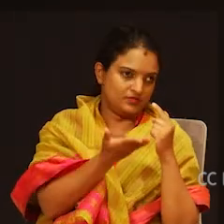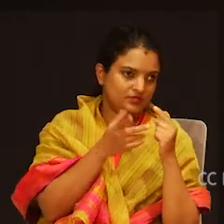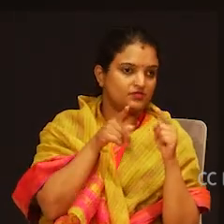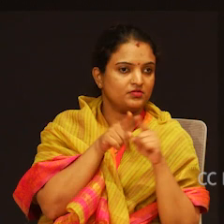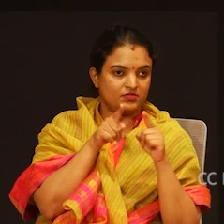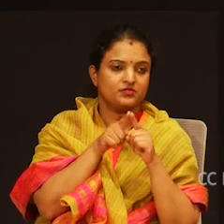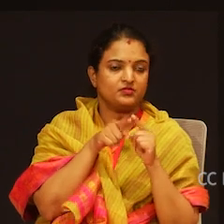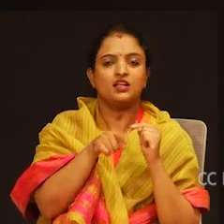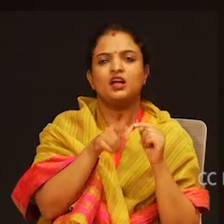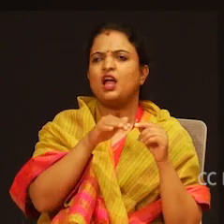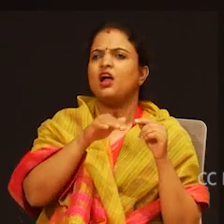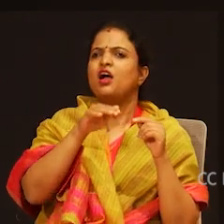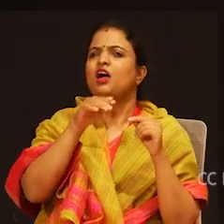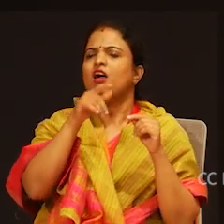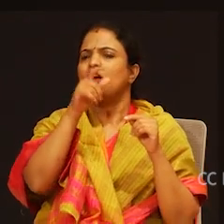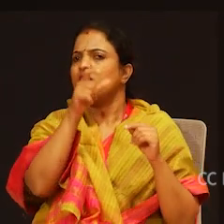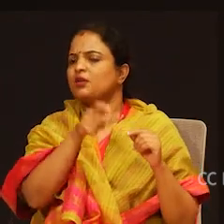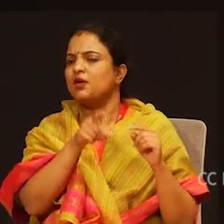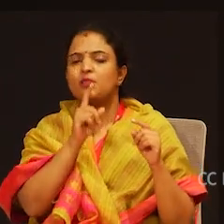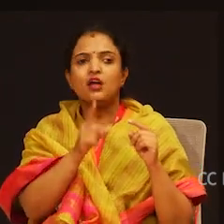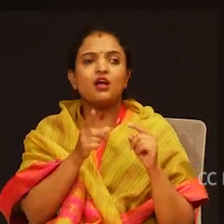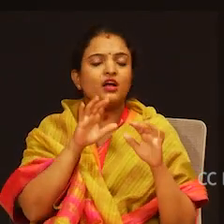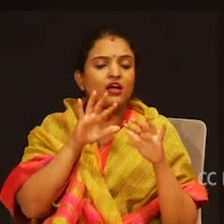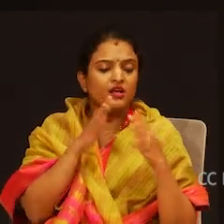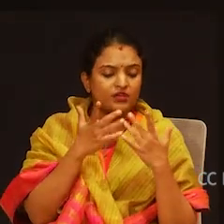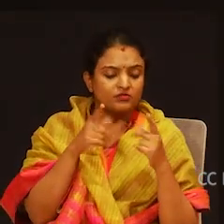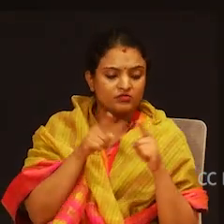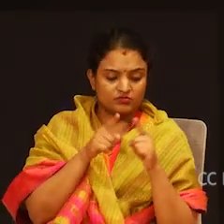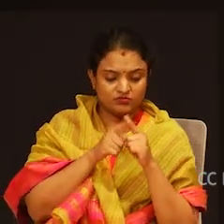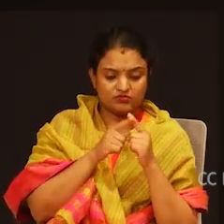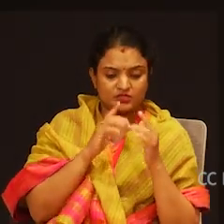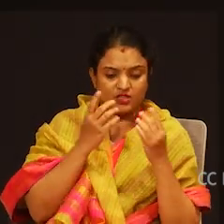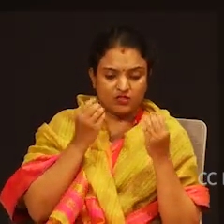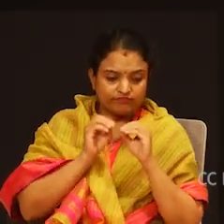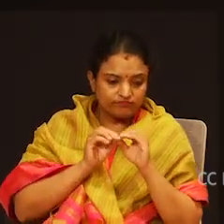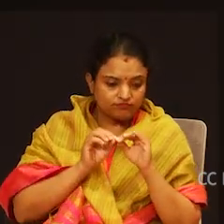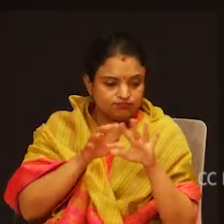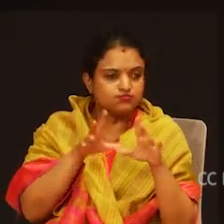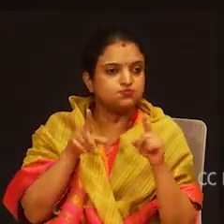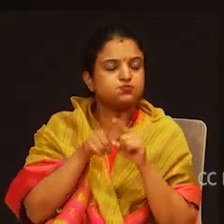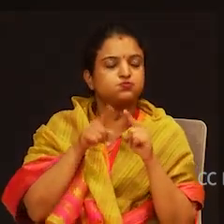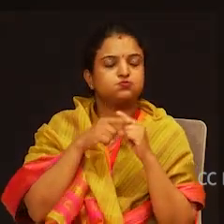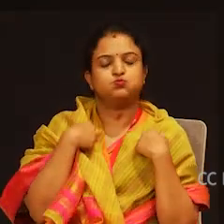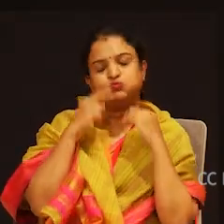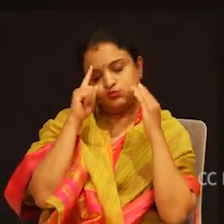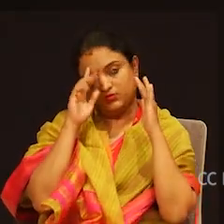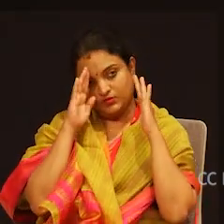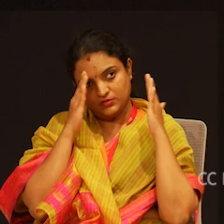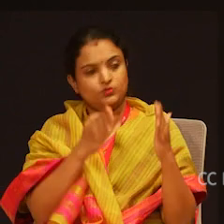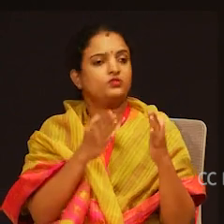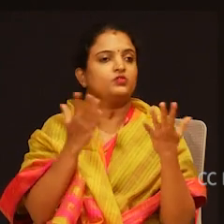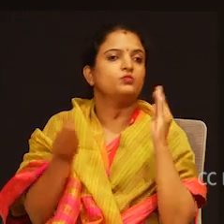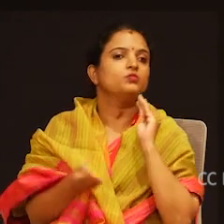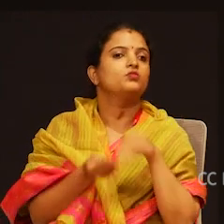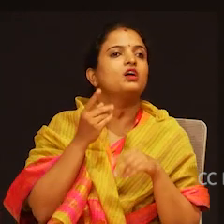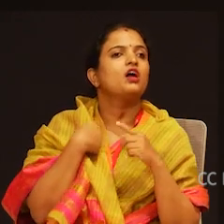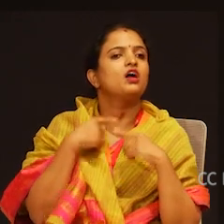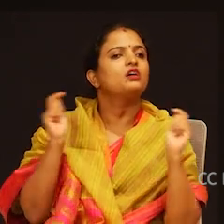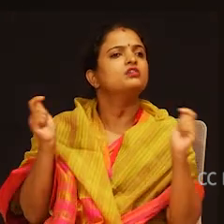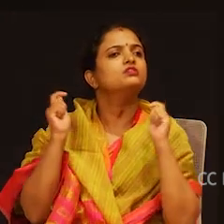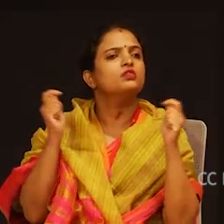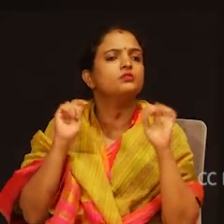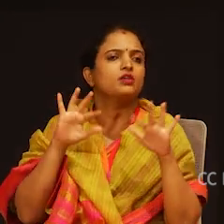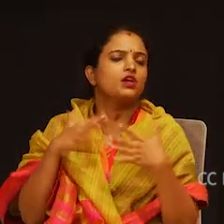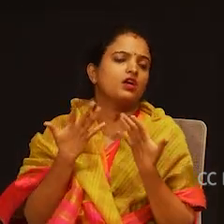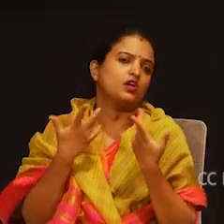as well soon. But when we are talking about embracing minds, I'll be focusing on how do we celebrate